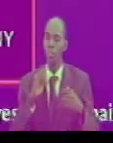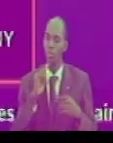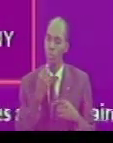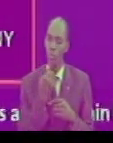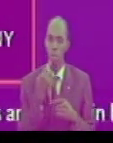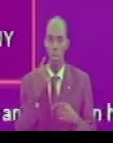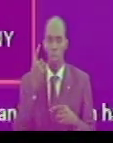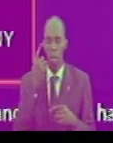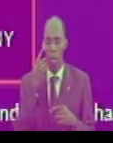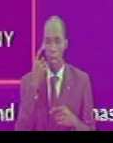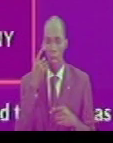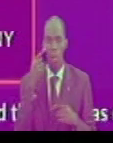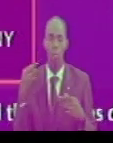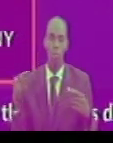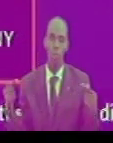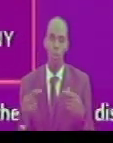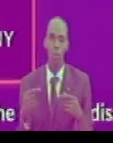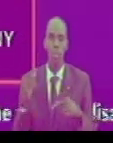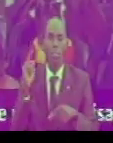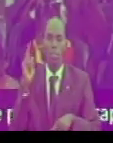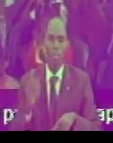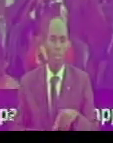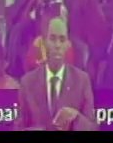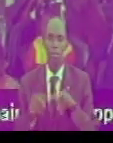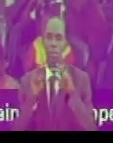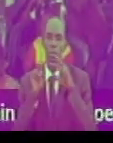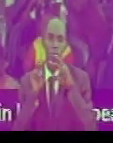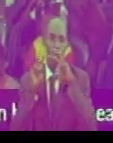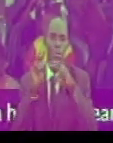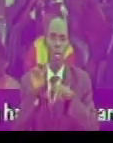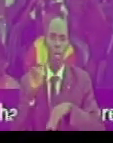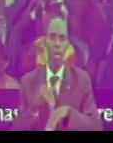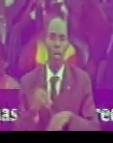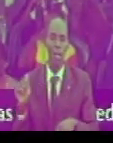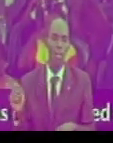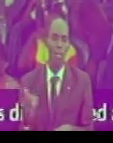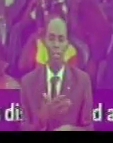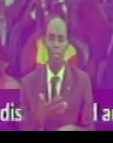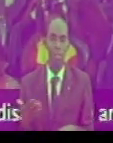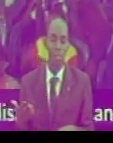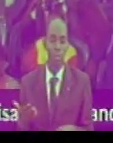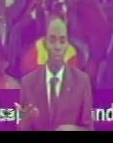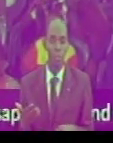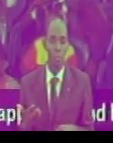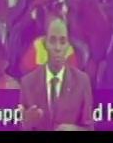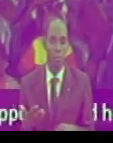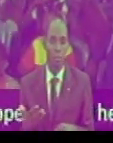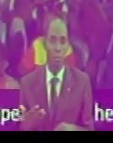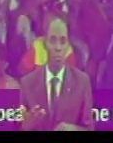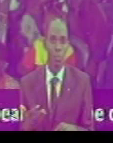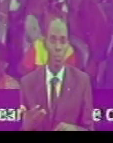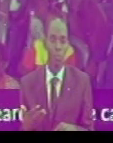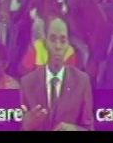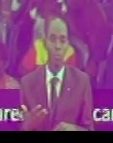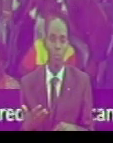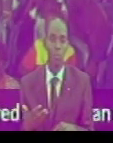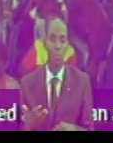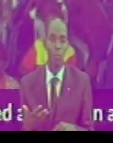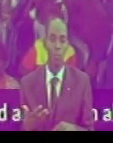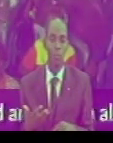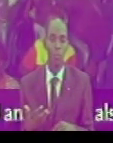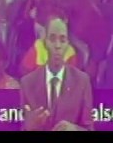quit her job because of this eye problem. But at the great miracle explosion tonight, that eye